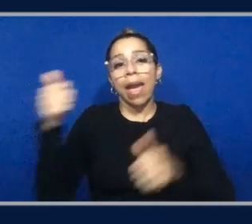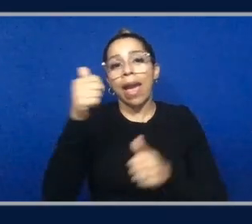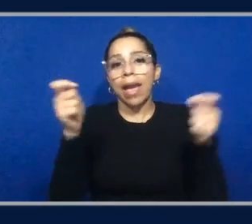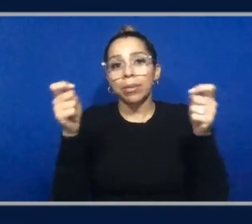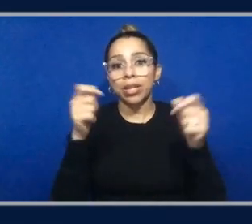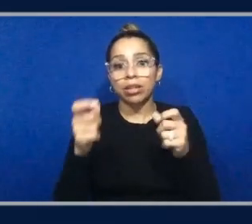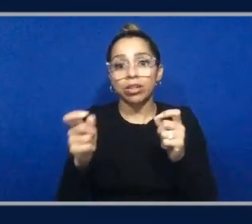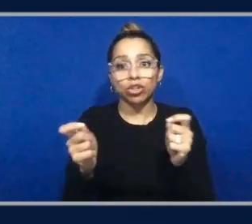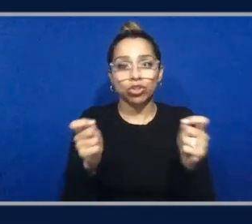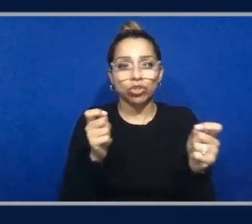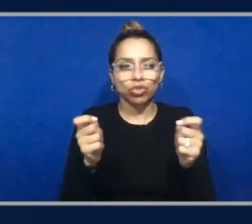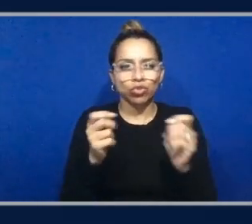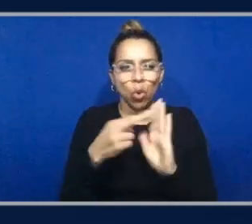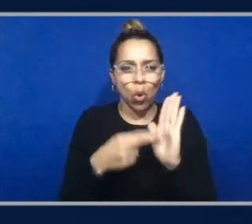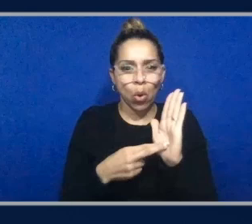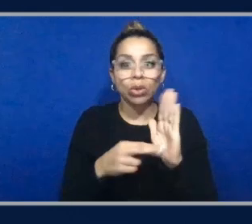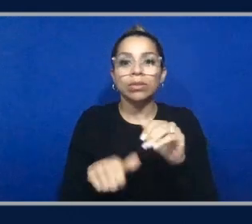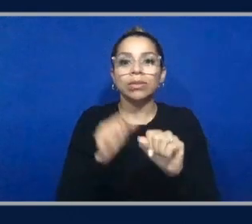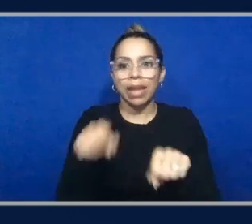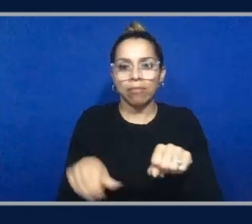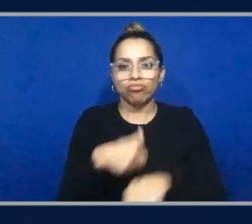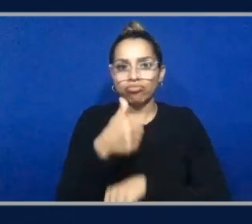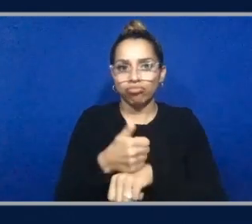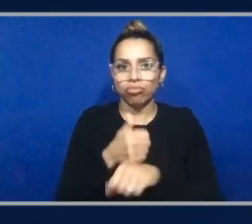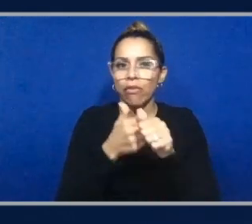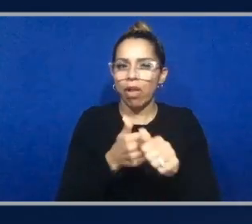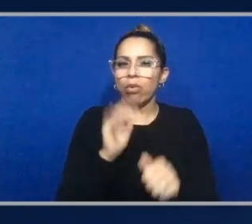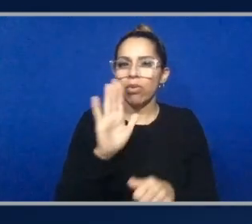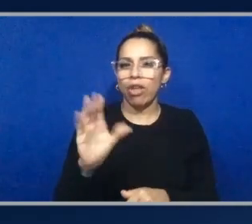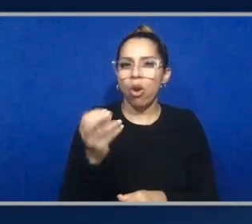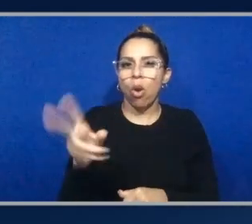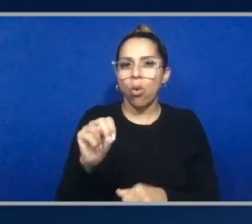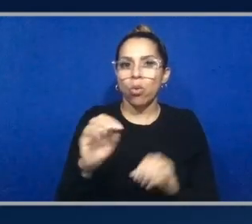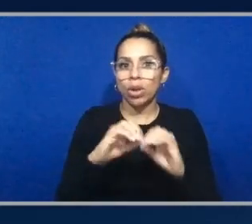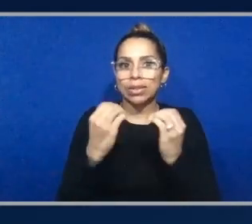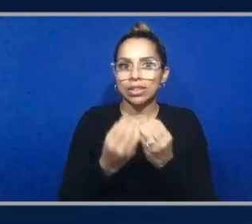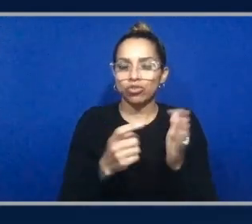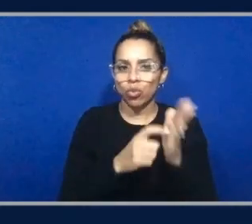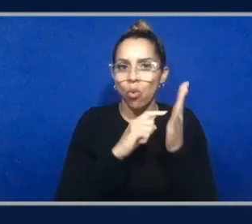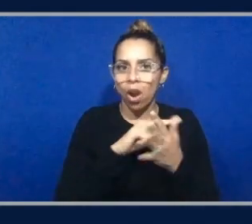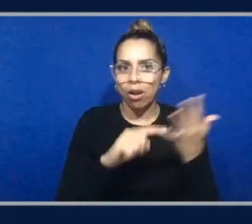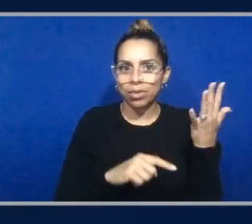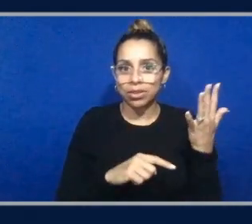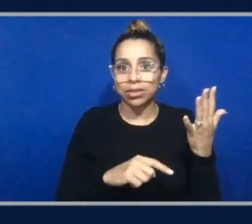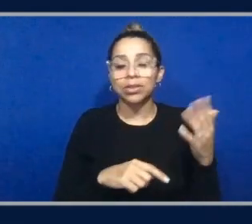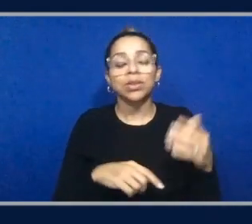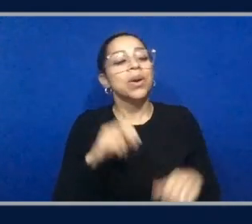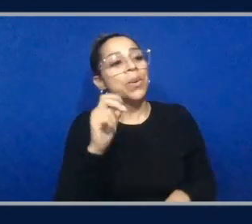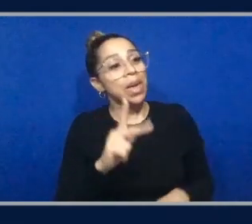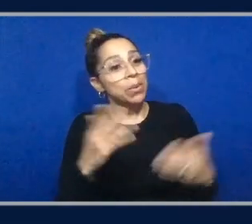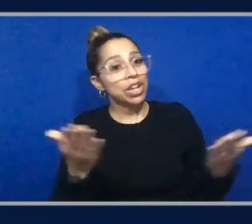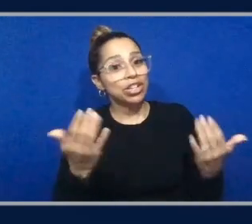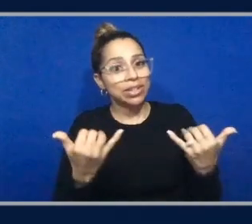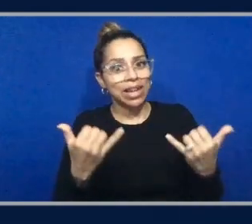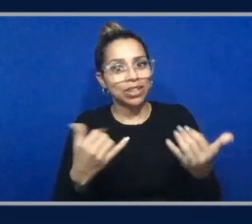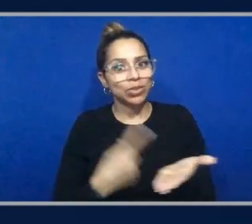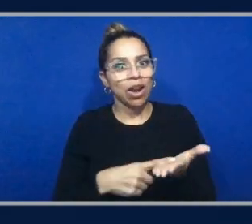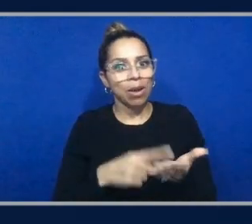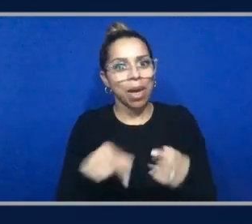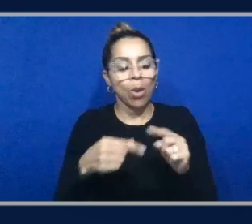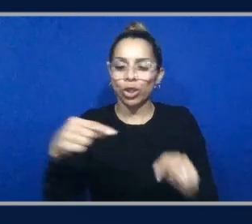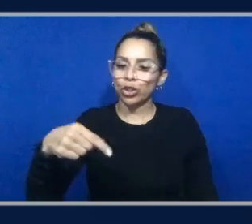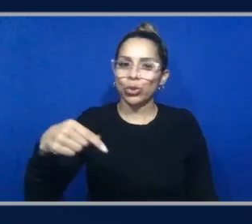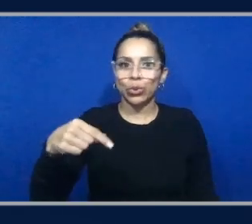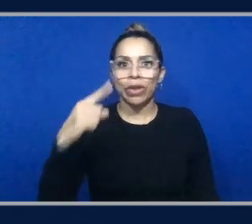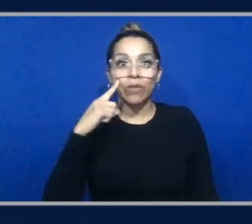the requirements of their own organizations. Okay, and we're here today to talk about Q for Me. So what is that and what's happening here? Oh yeah, so I